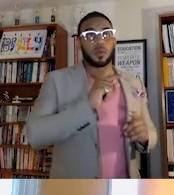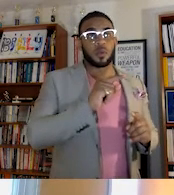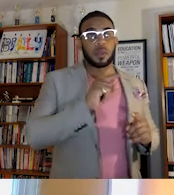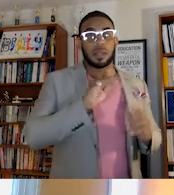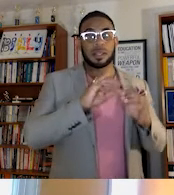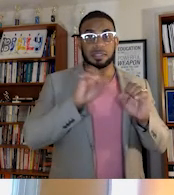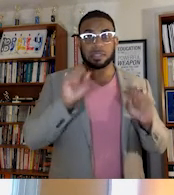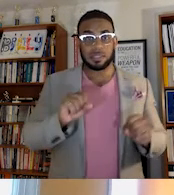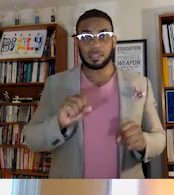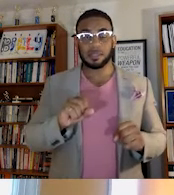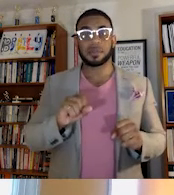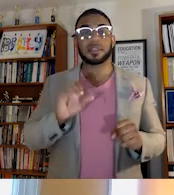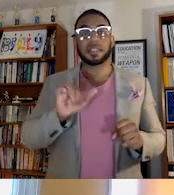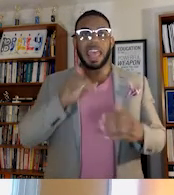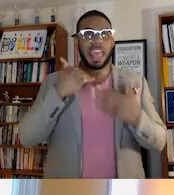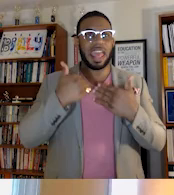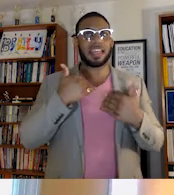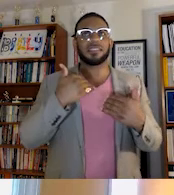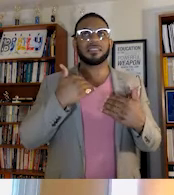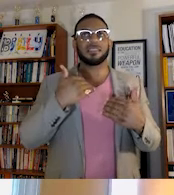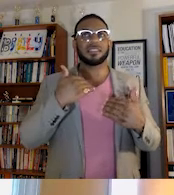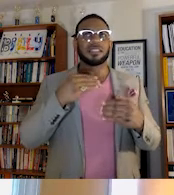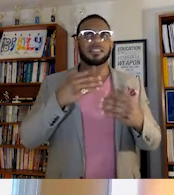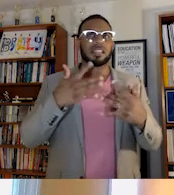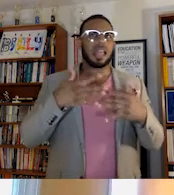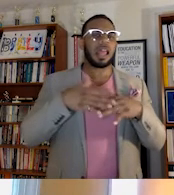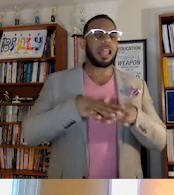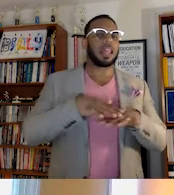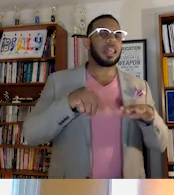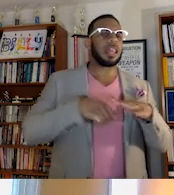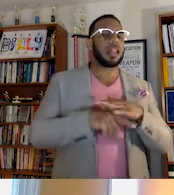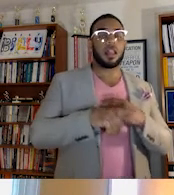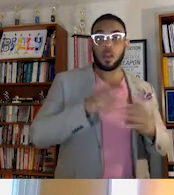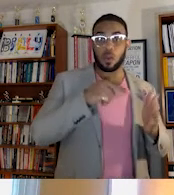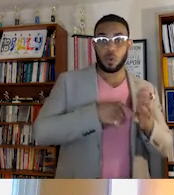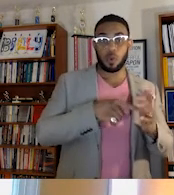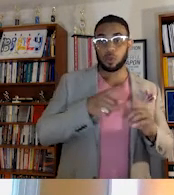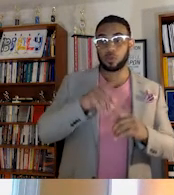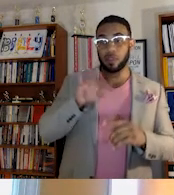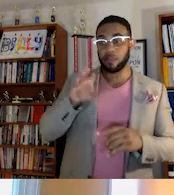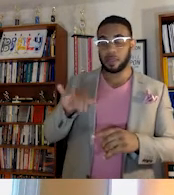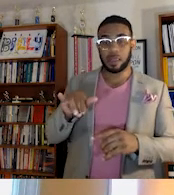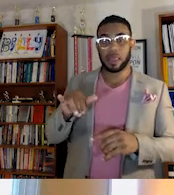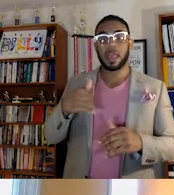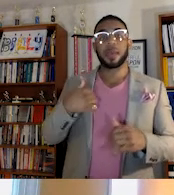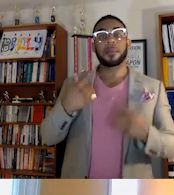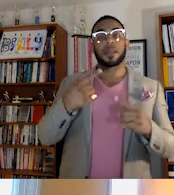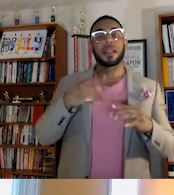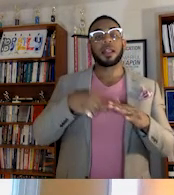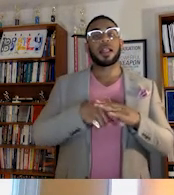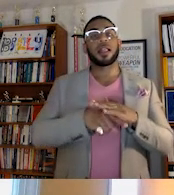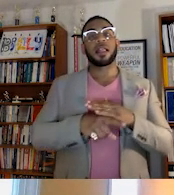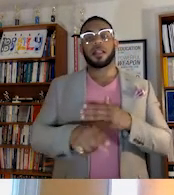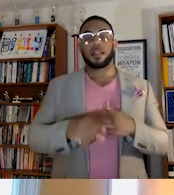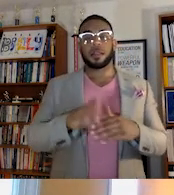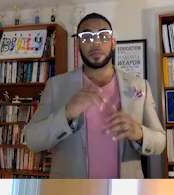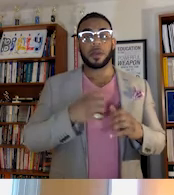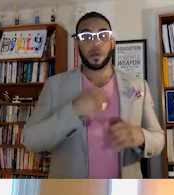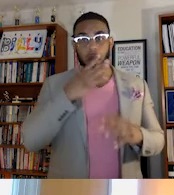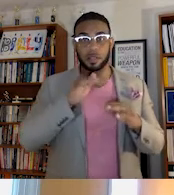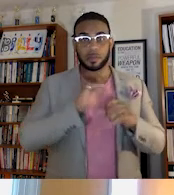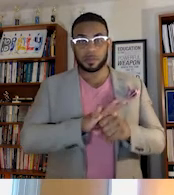a system that has been infiltrated, according to the FBI, has been infiltrated by